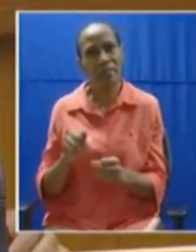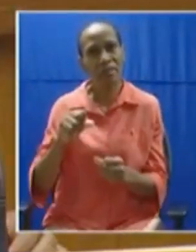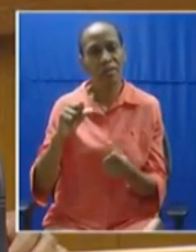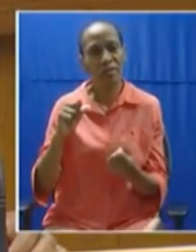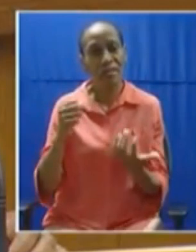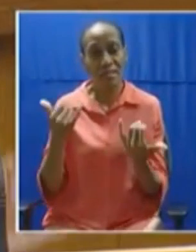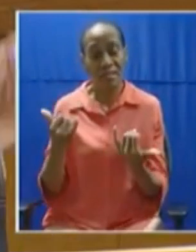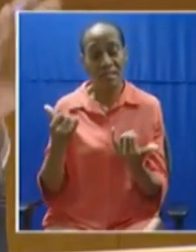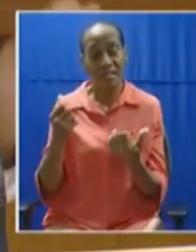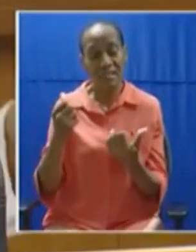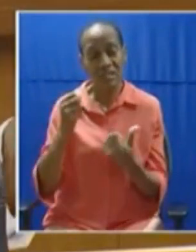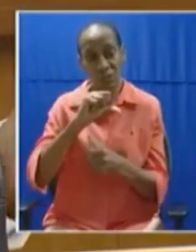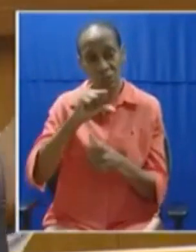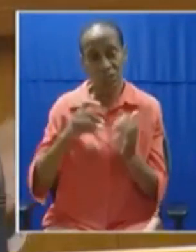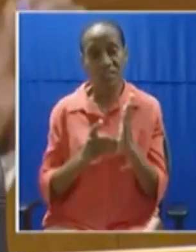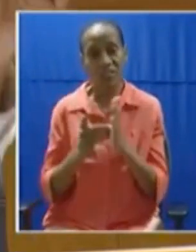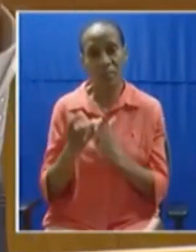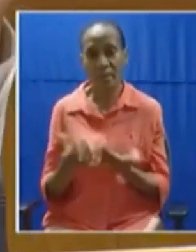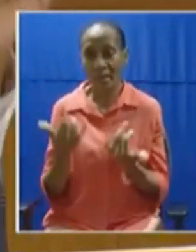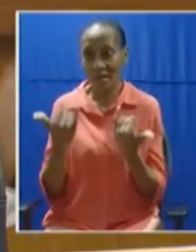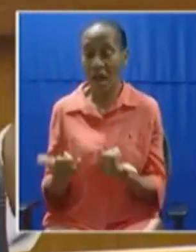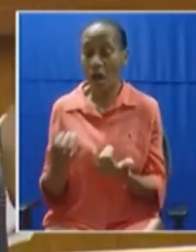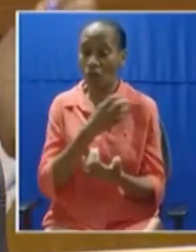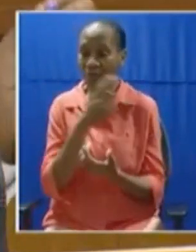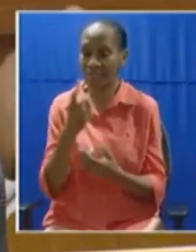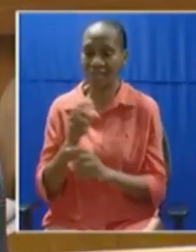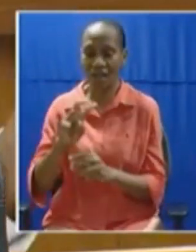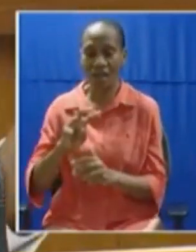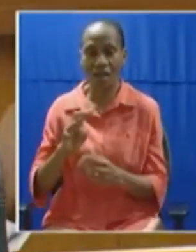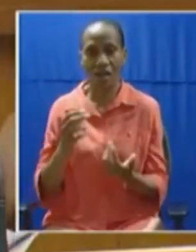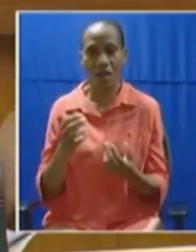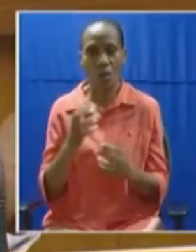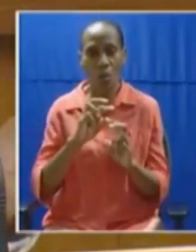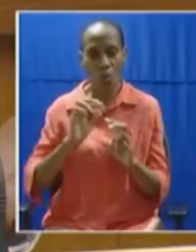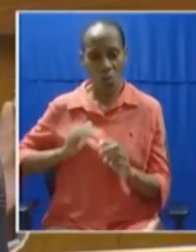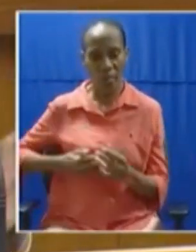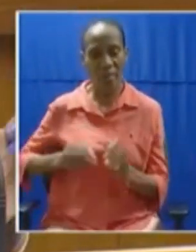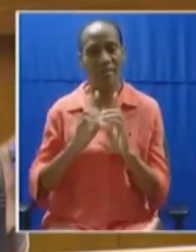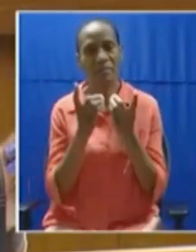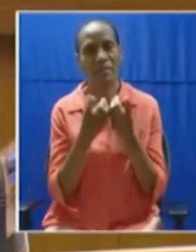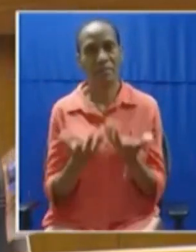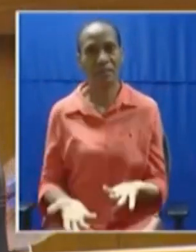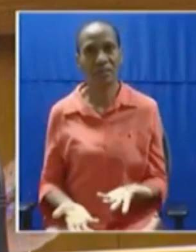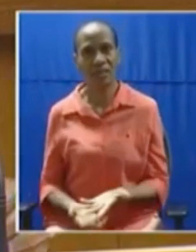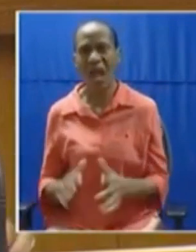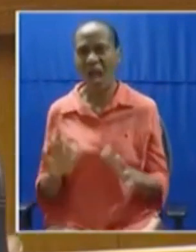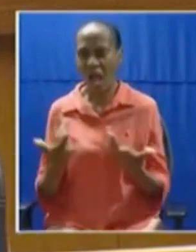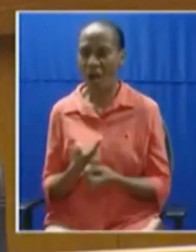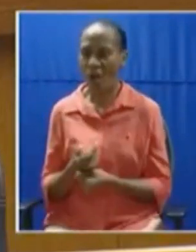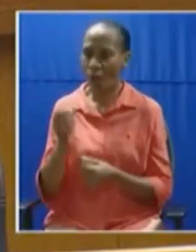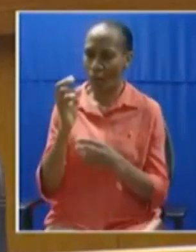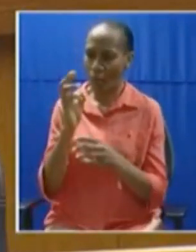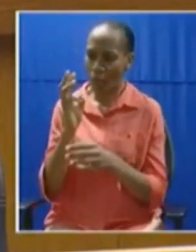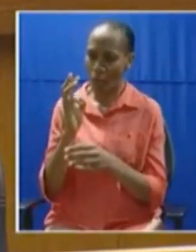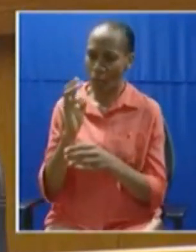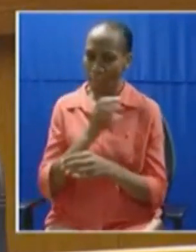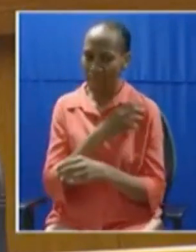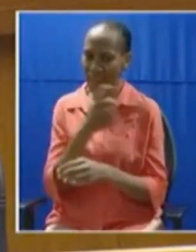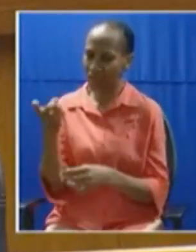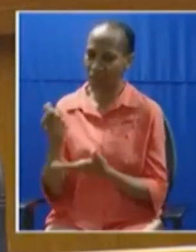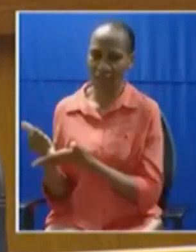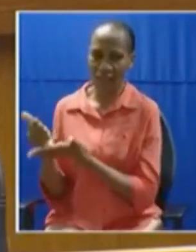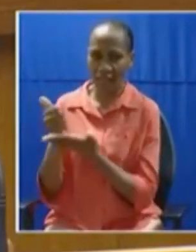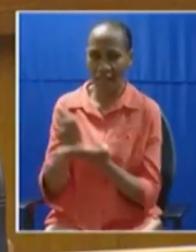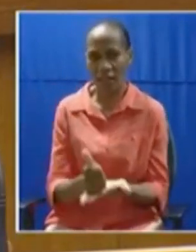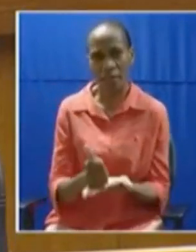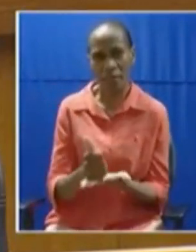Women. In her, we are unlikely to find the champion of women that South Africans are so desperately in